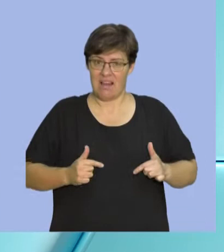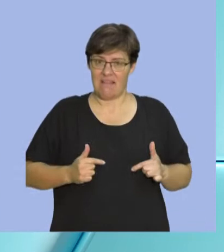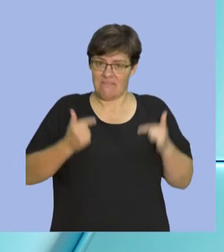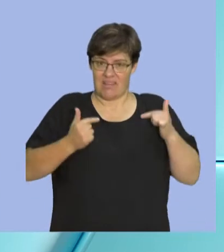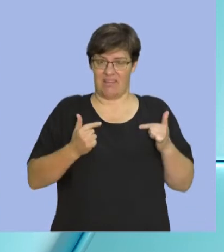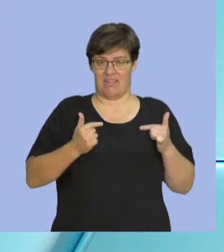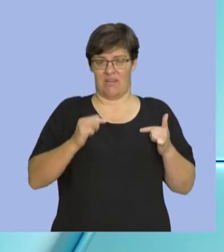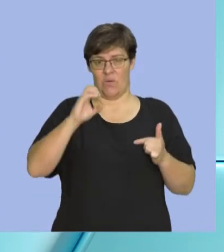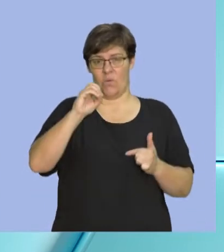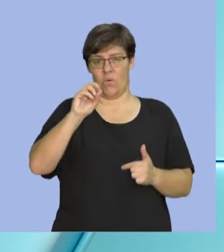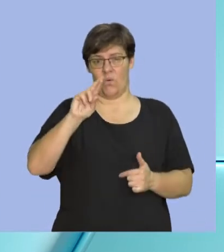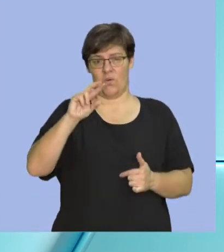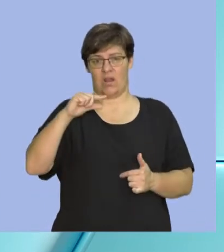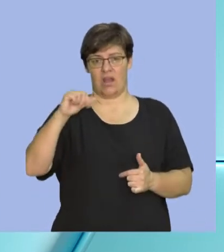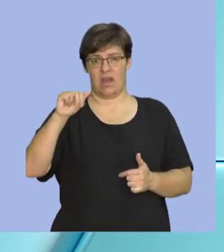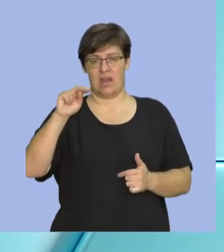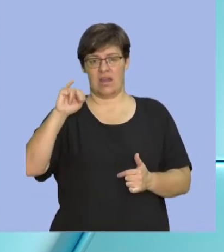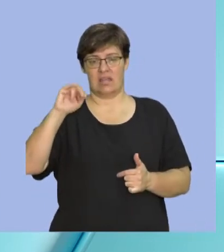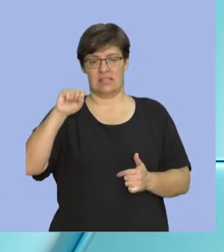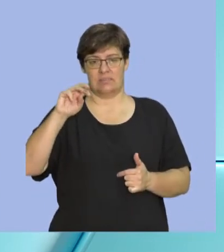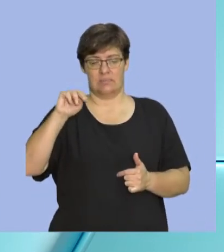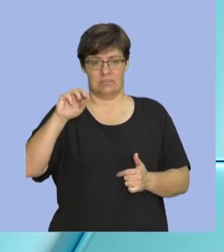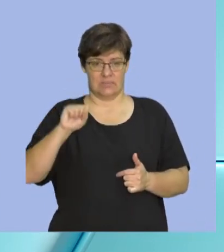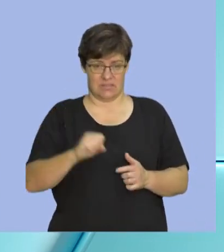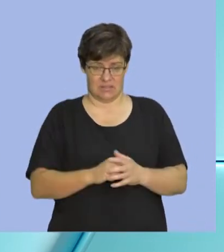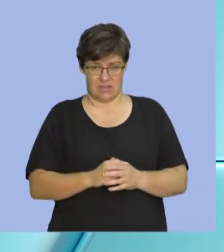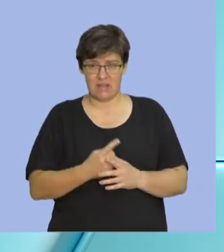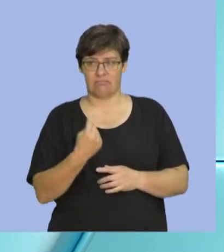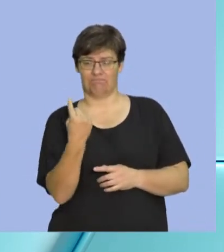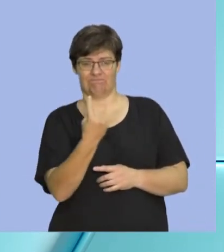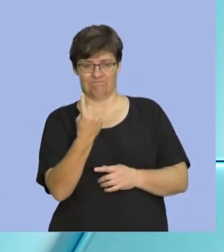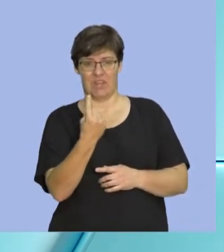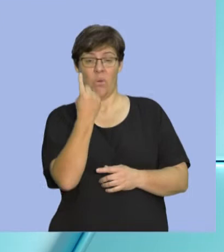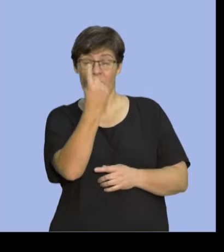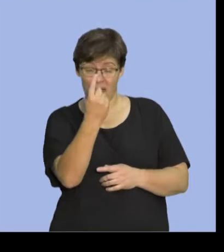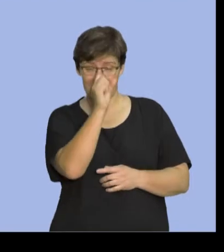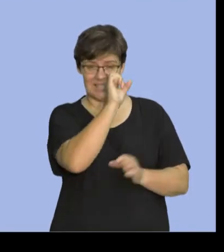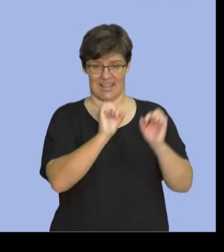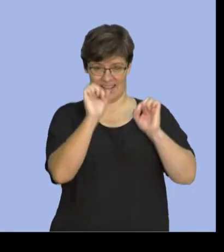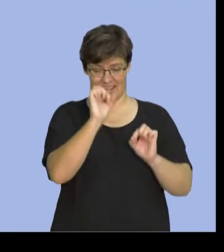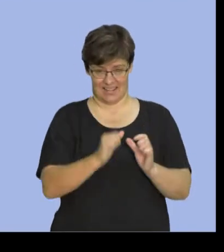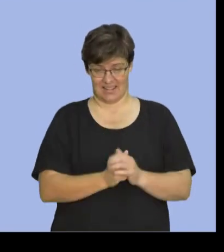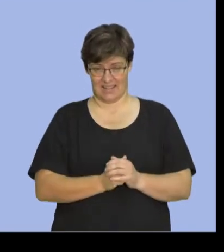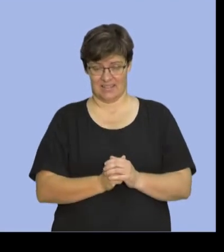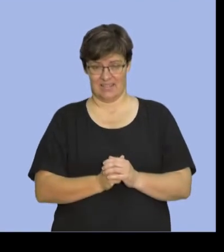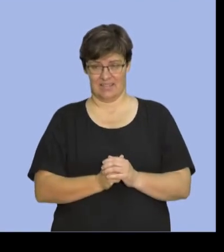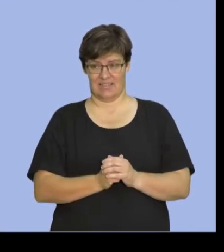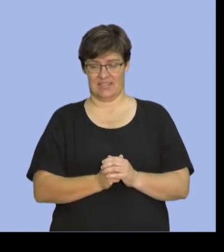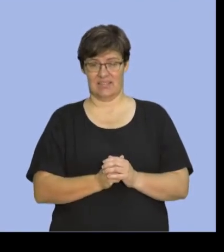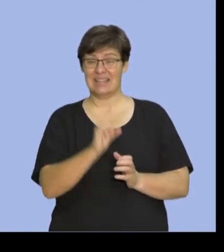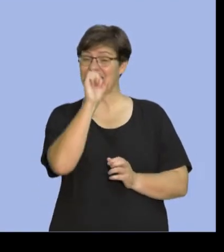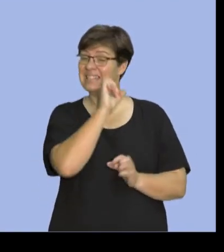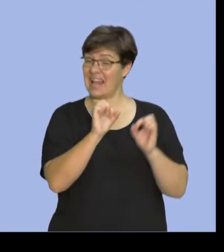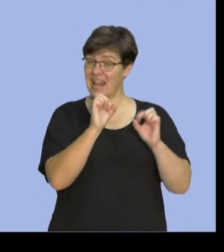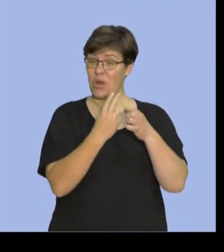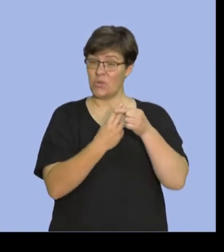organisms that are unicellular, made up of a single cell. So we've got to understand that a cell is the smallest